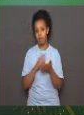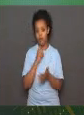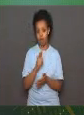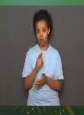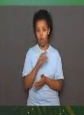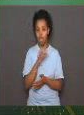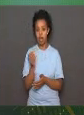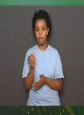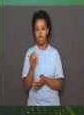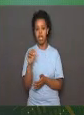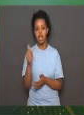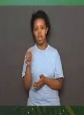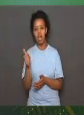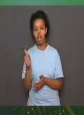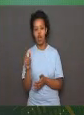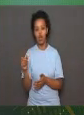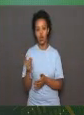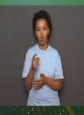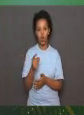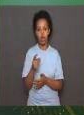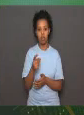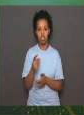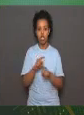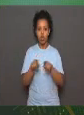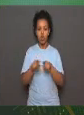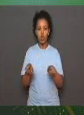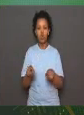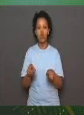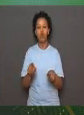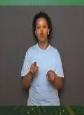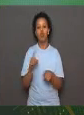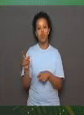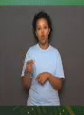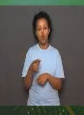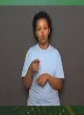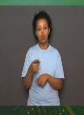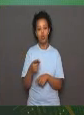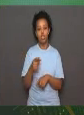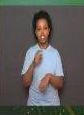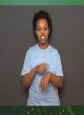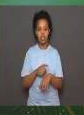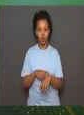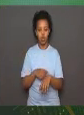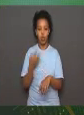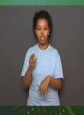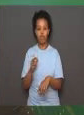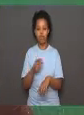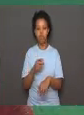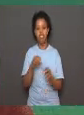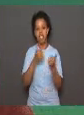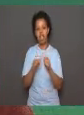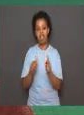have different schedules during the various seasons and environmental temperature changes.